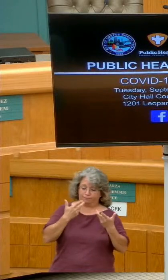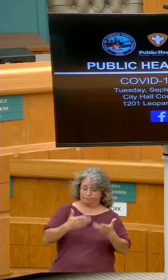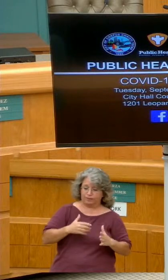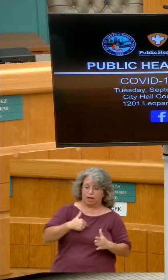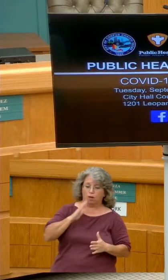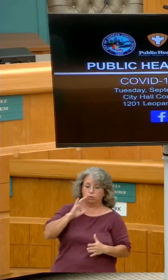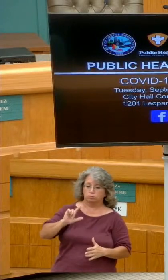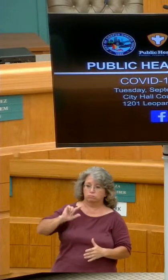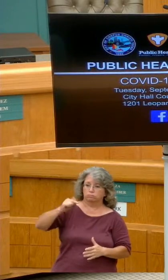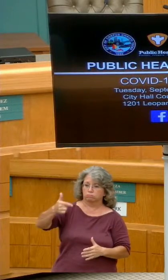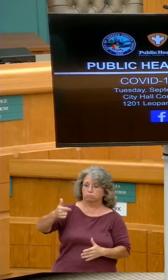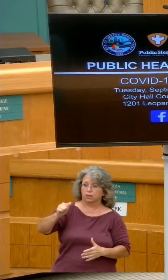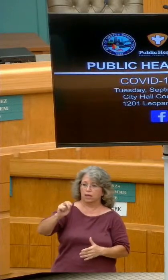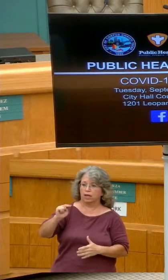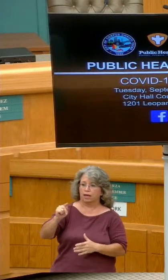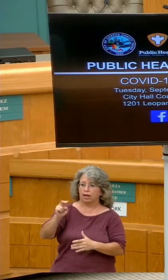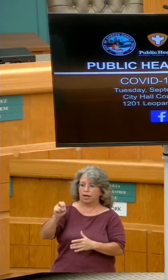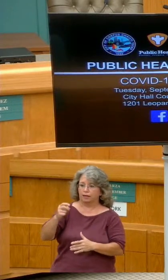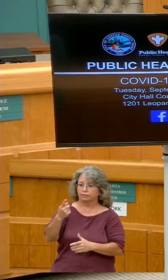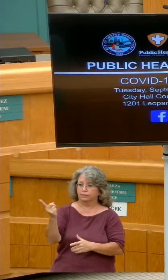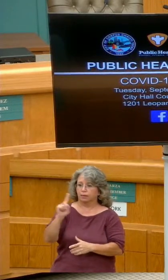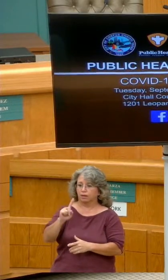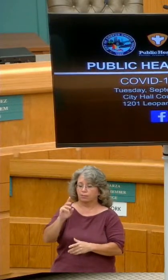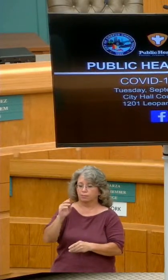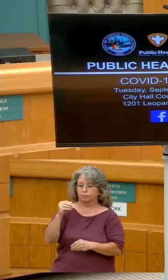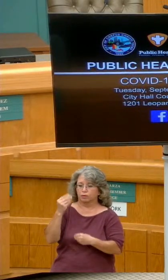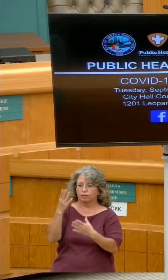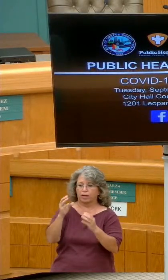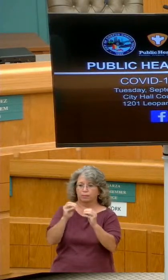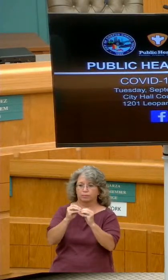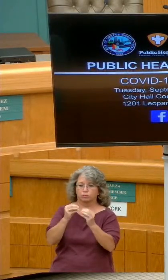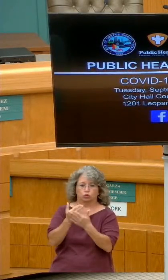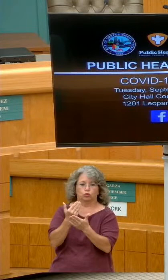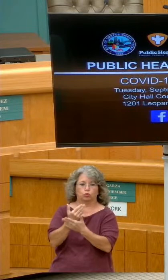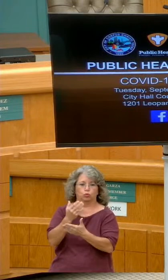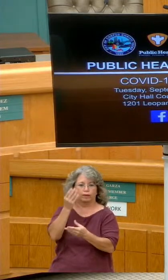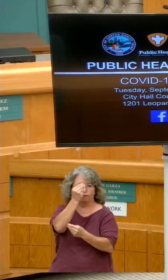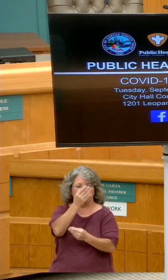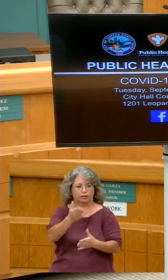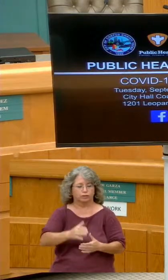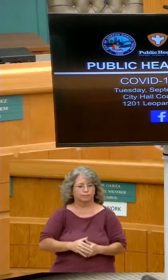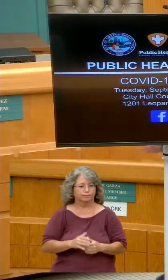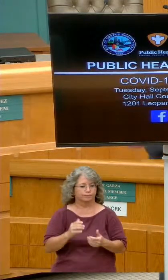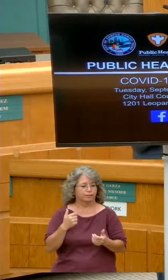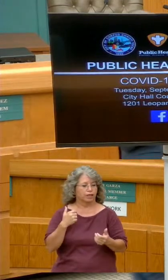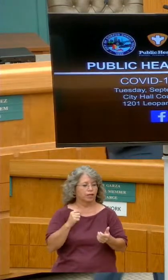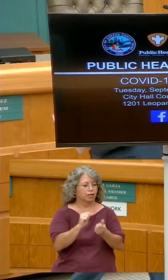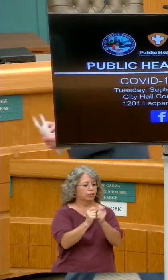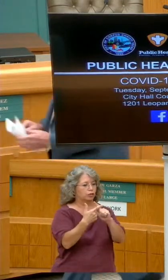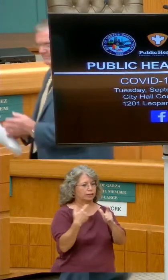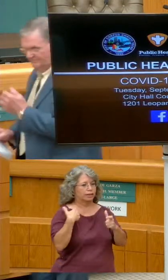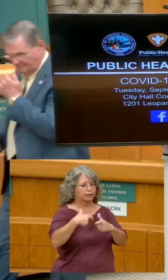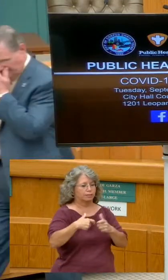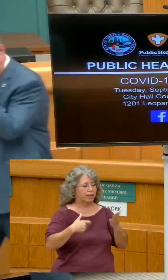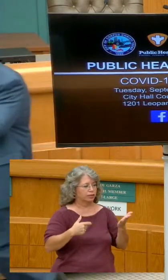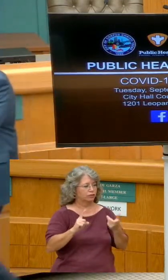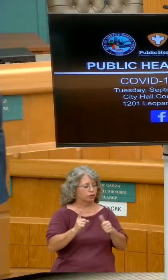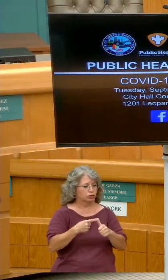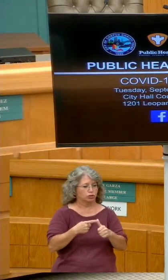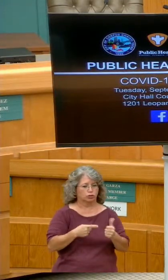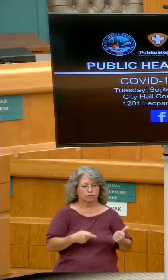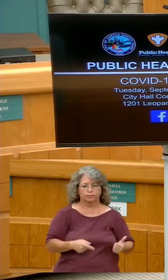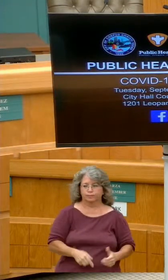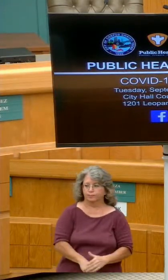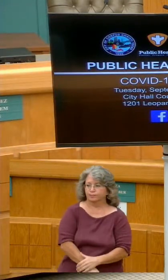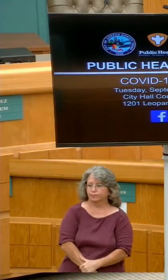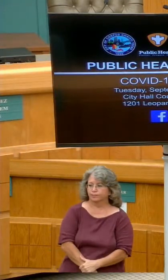come up and give you the current information. Espero haya pasado un buen fin de semana feriado, pero ya